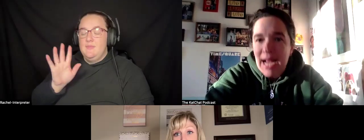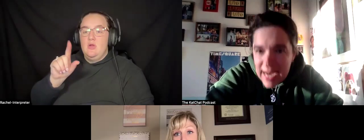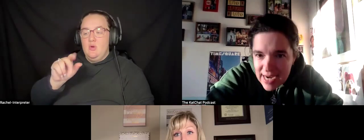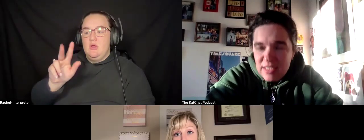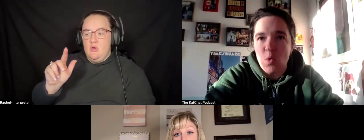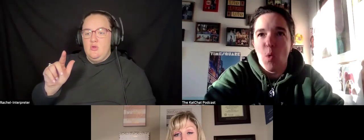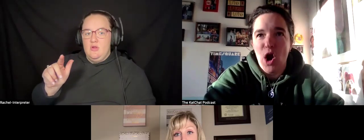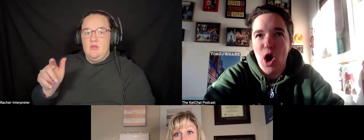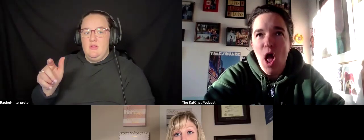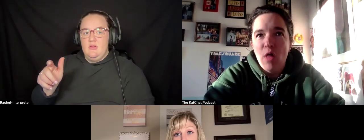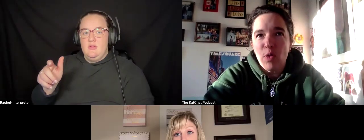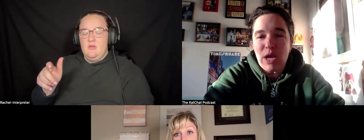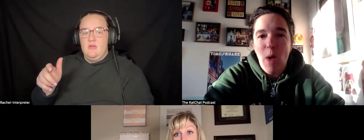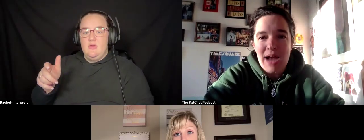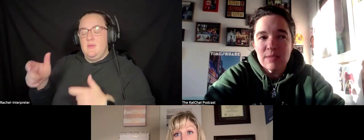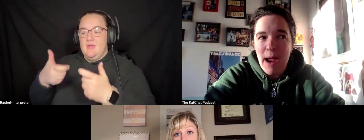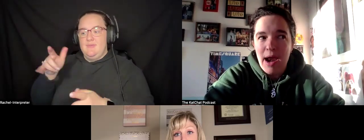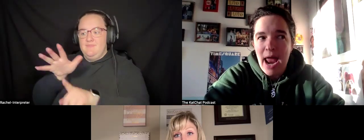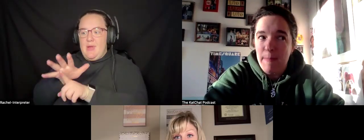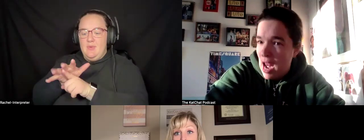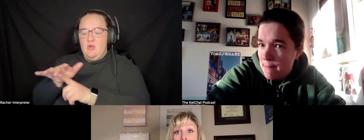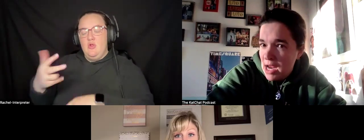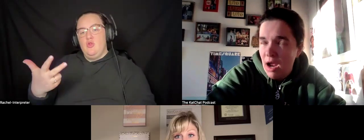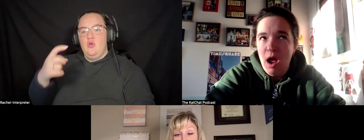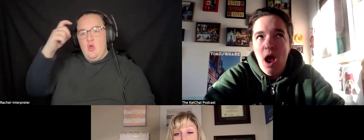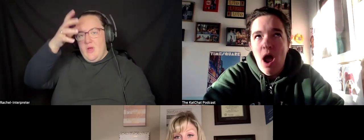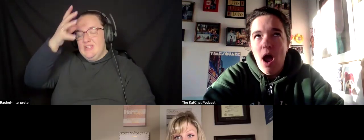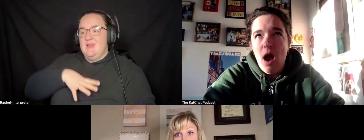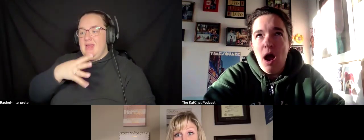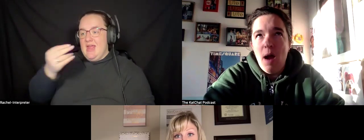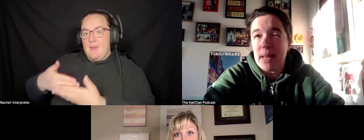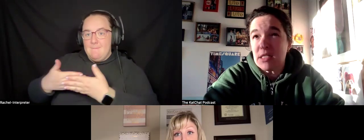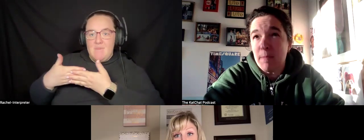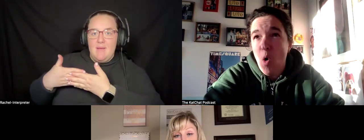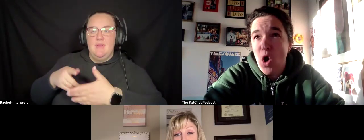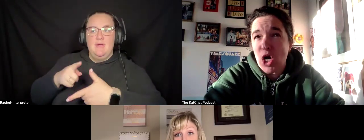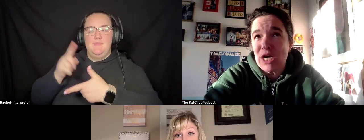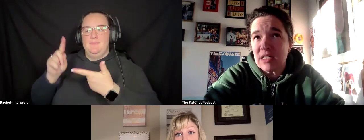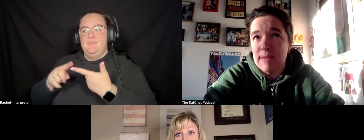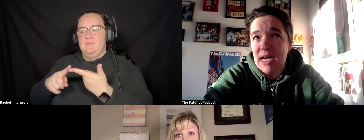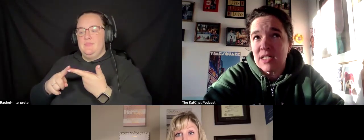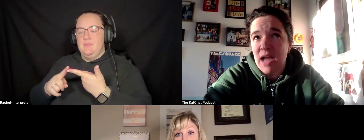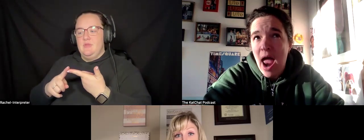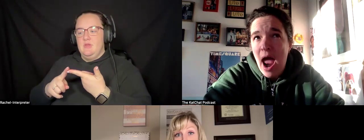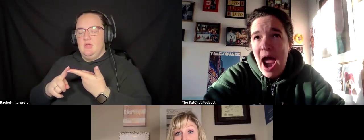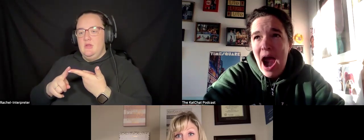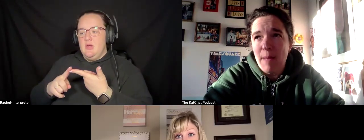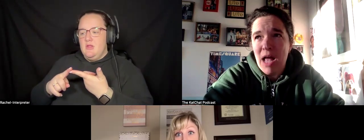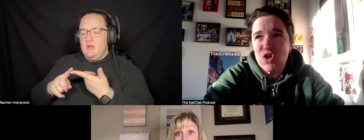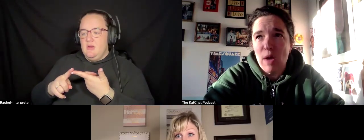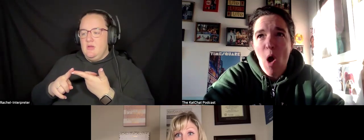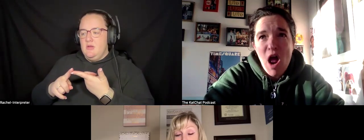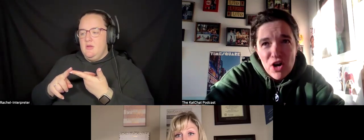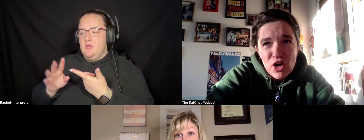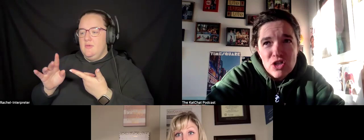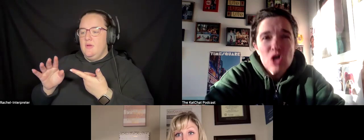the big hits were the three white man and the baby, Baltimore Christmas, and I'm